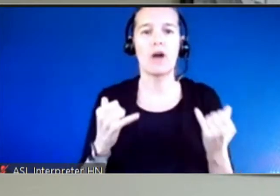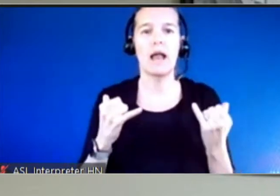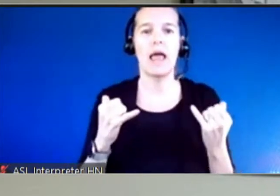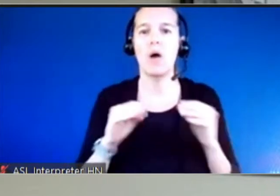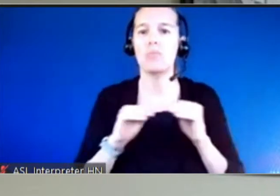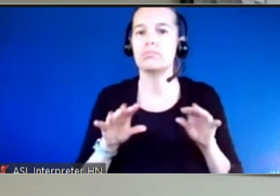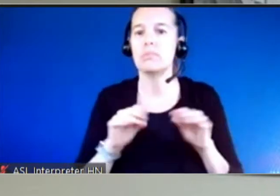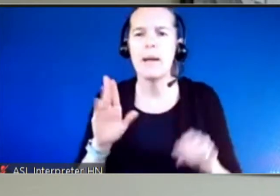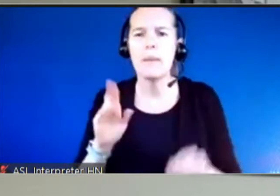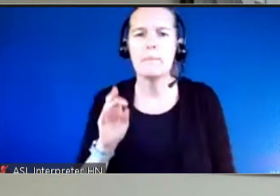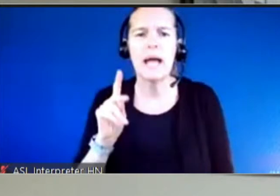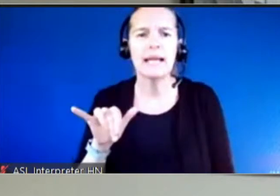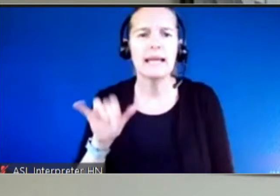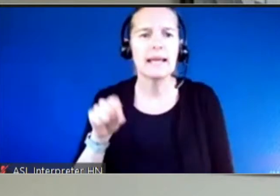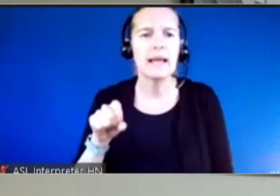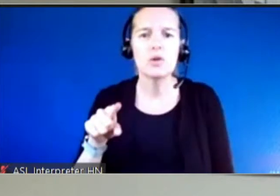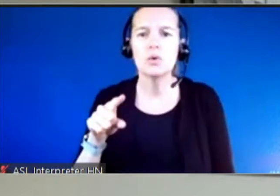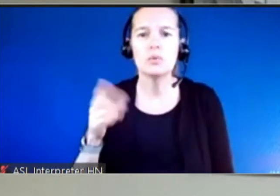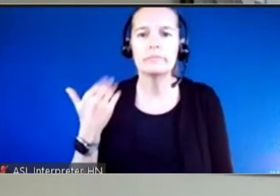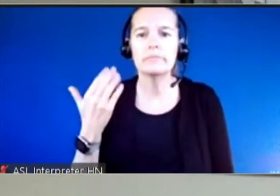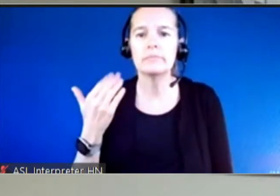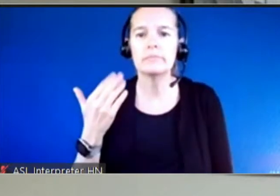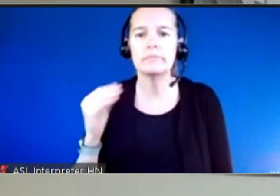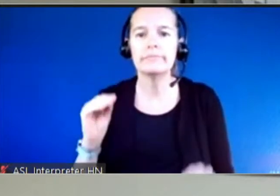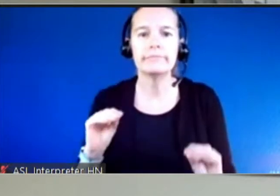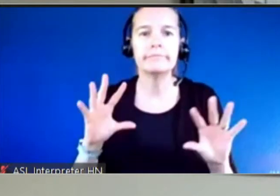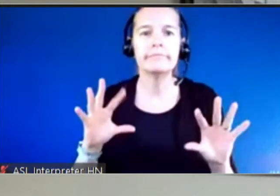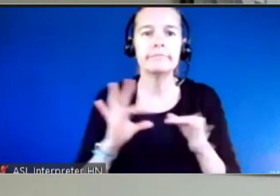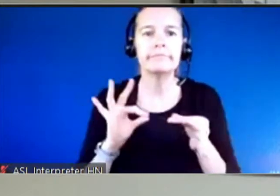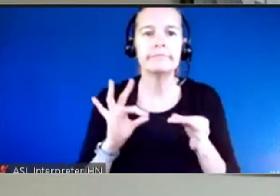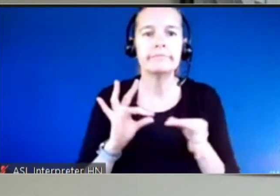Becky, can you chime in?